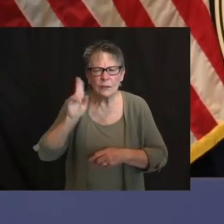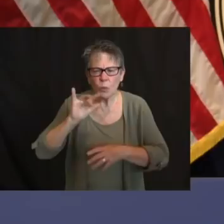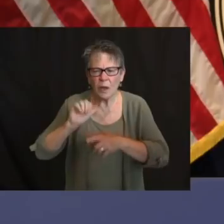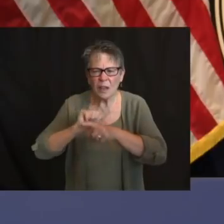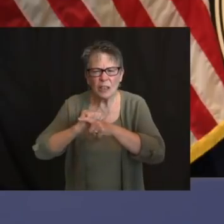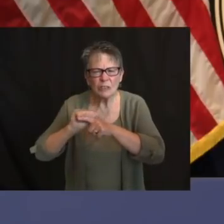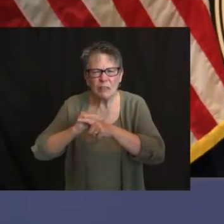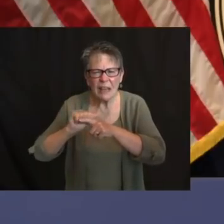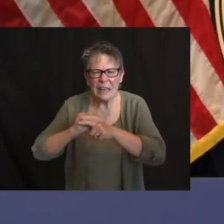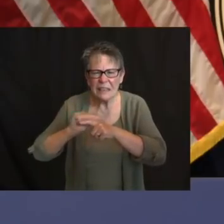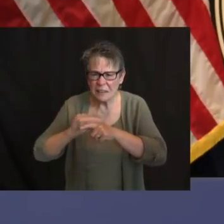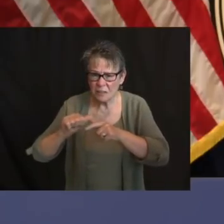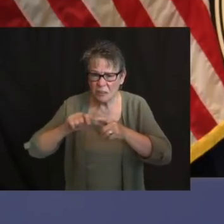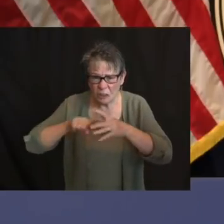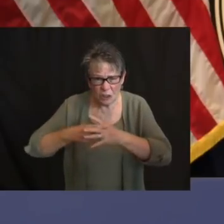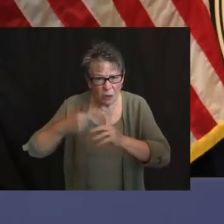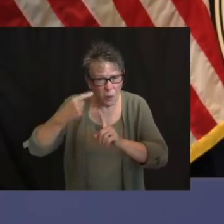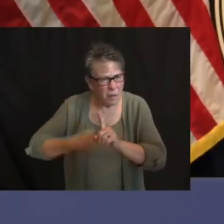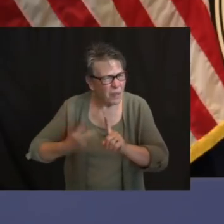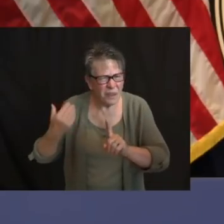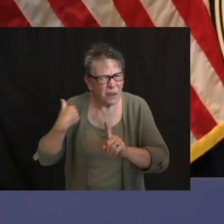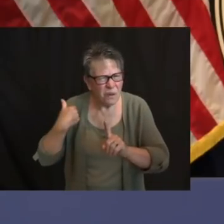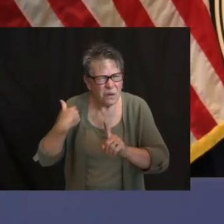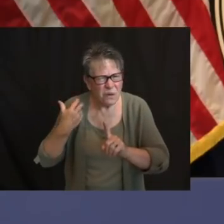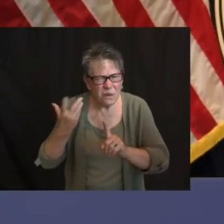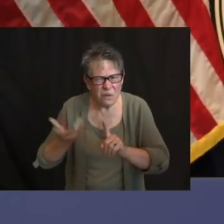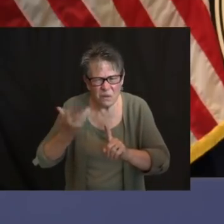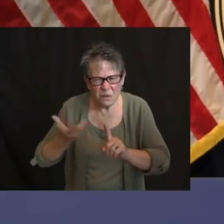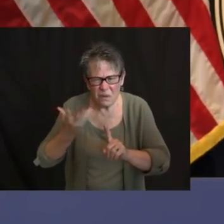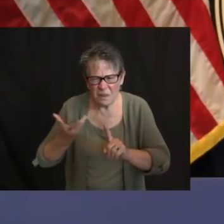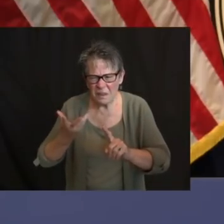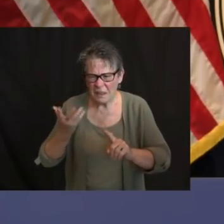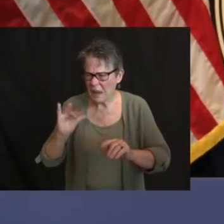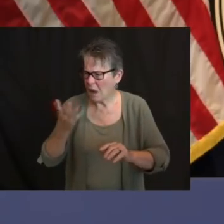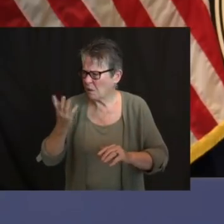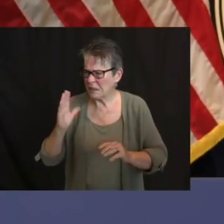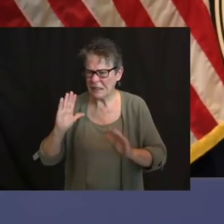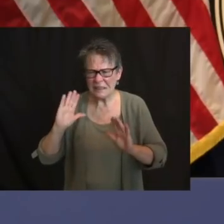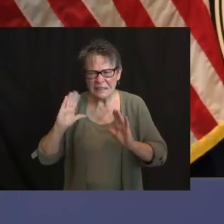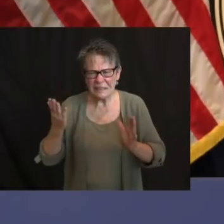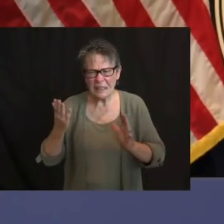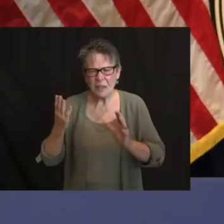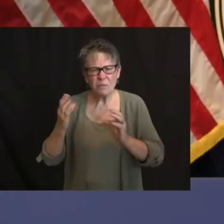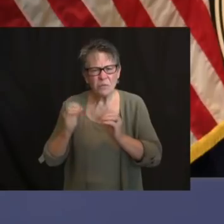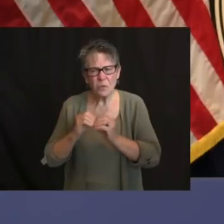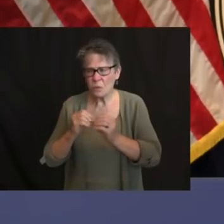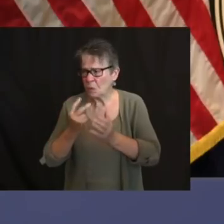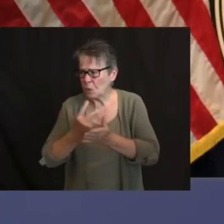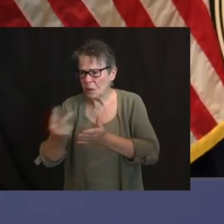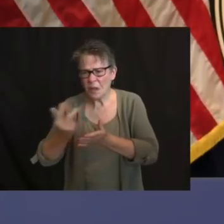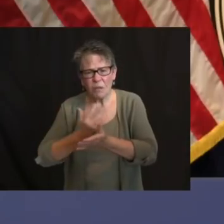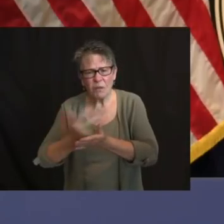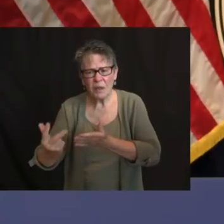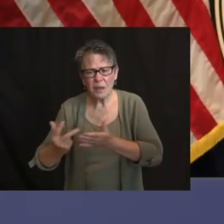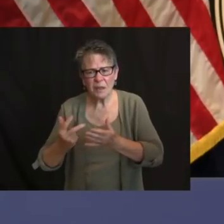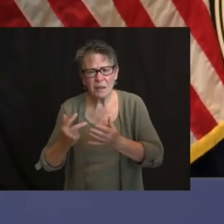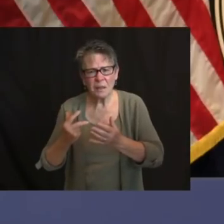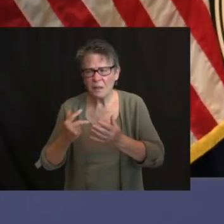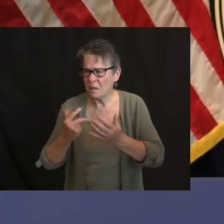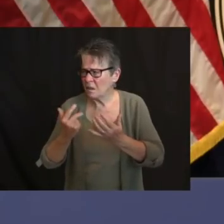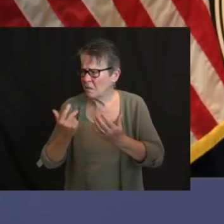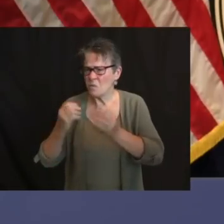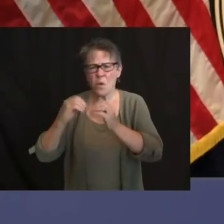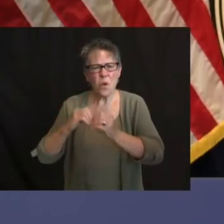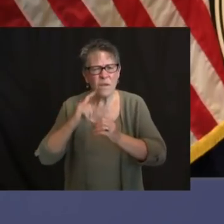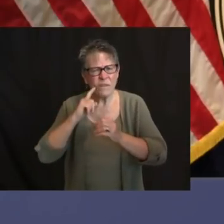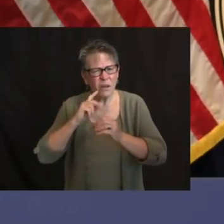that partnership. It looks like it's going to be another few weeks before, or at least another couple weeks before there are folks on the ground helping these local health departments. No,